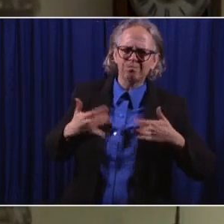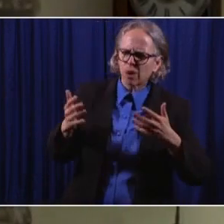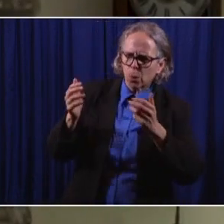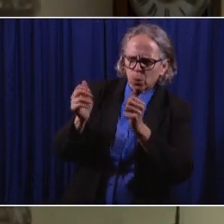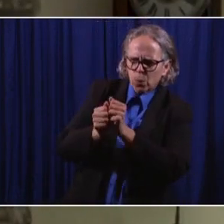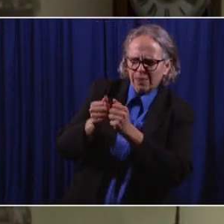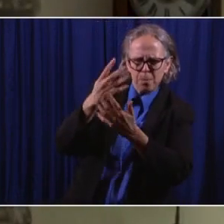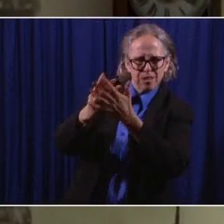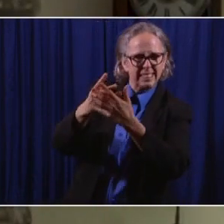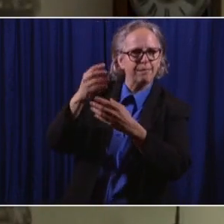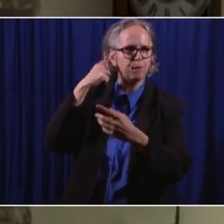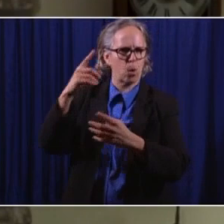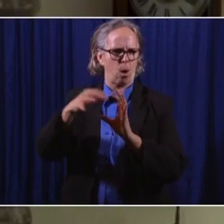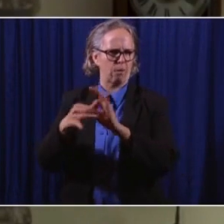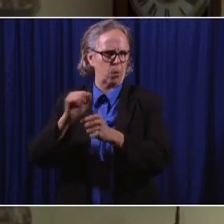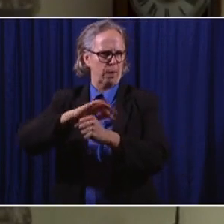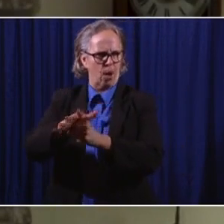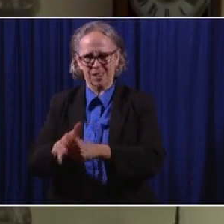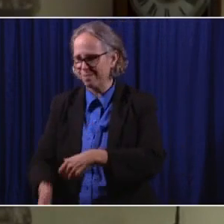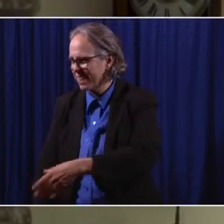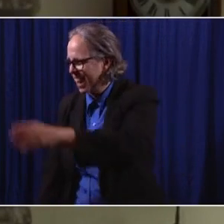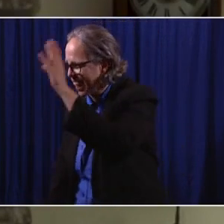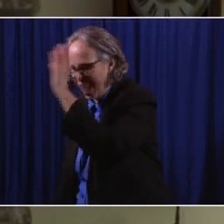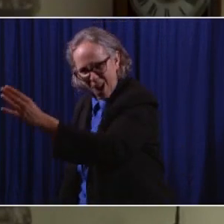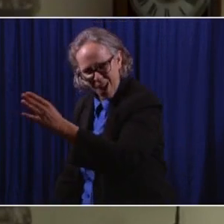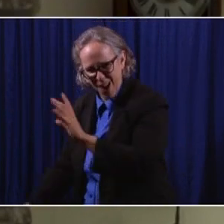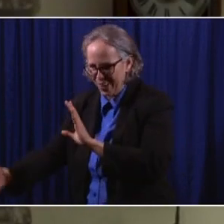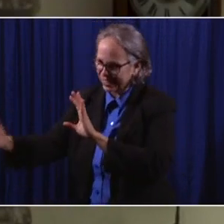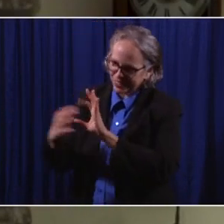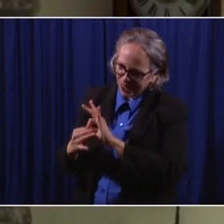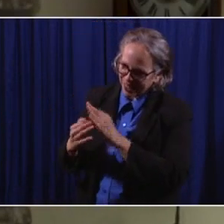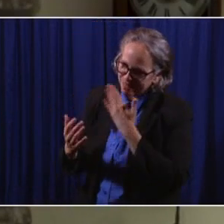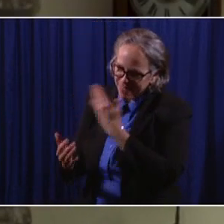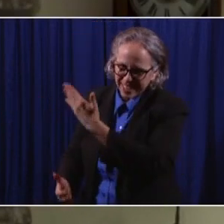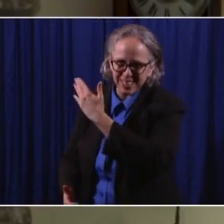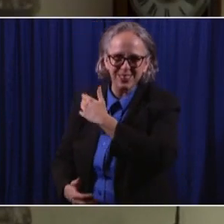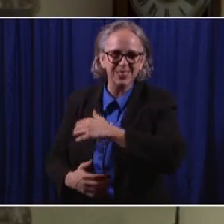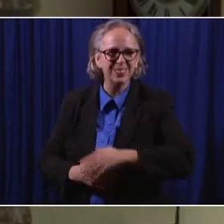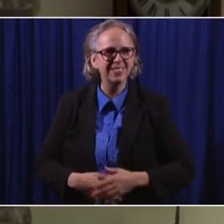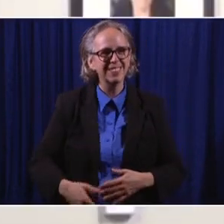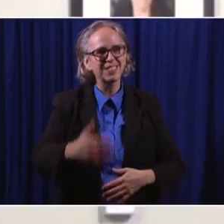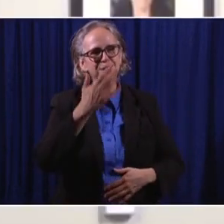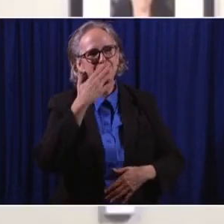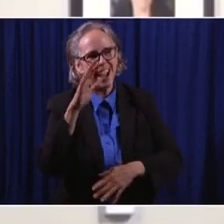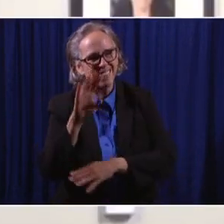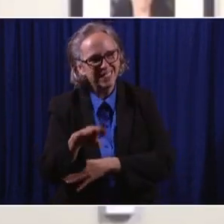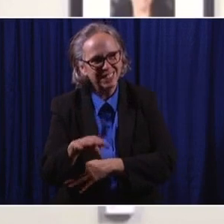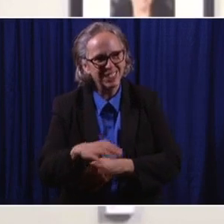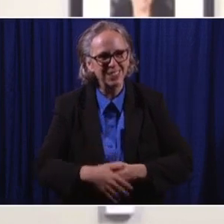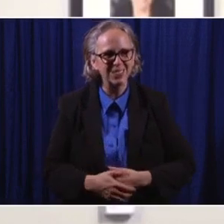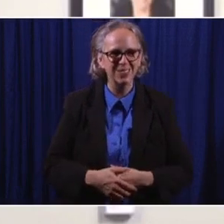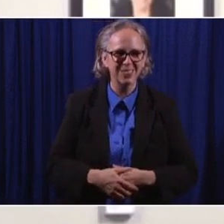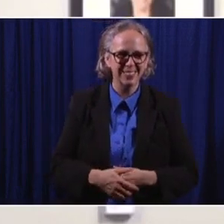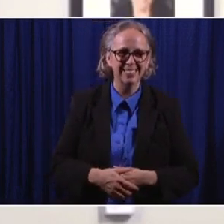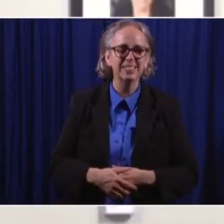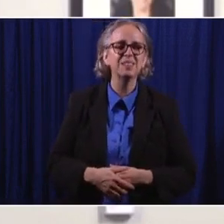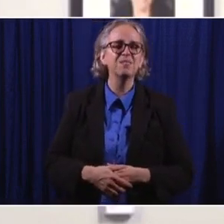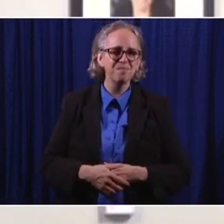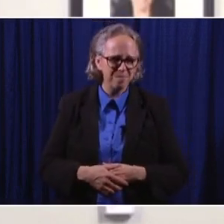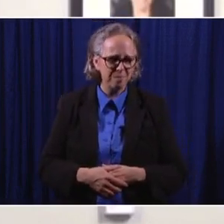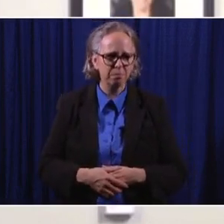department is doing about that. Director, thanks for joining us. Good afternoon. Yes, we have been